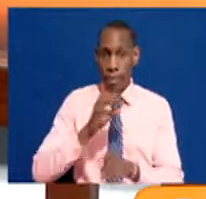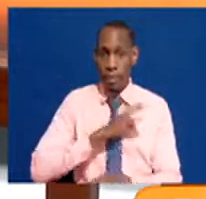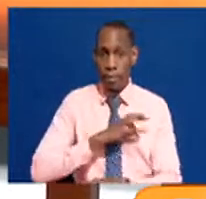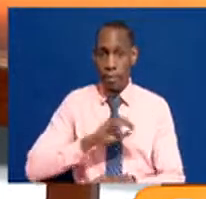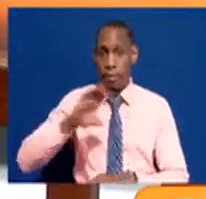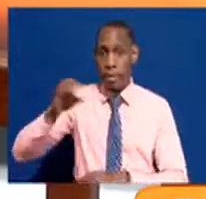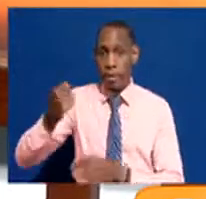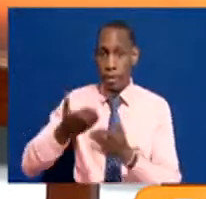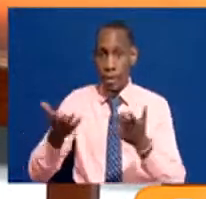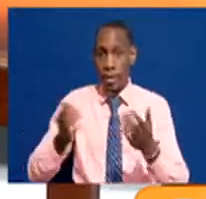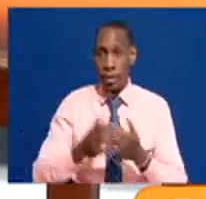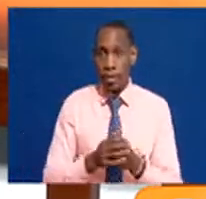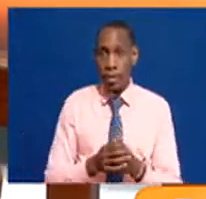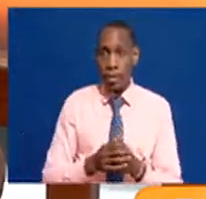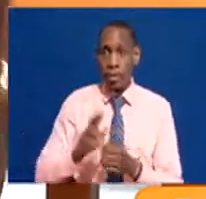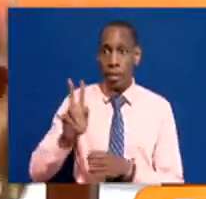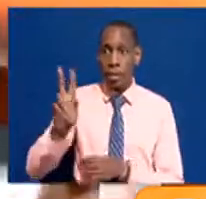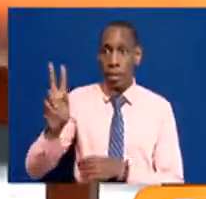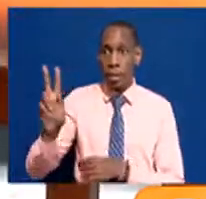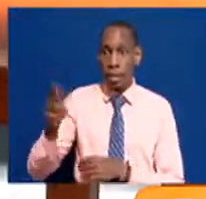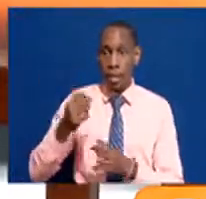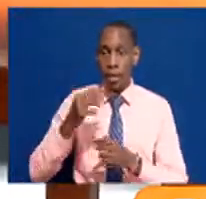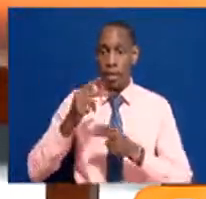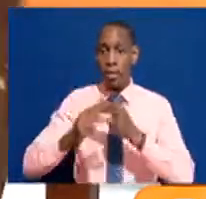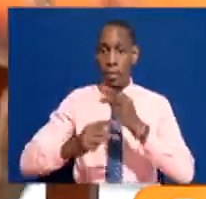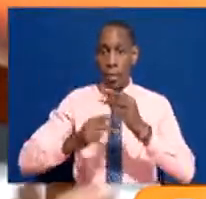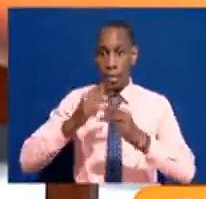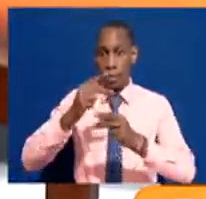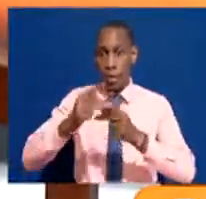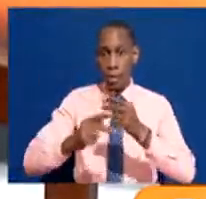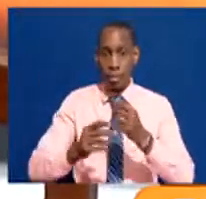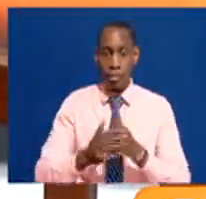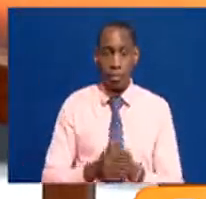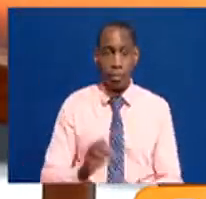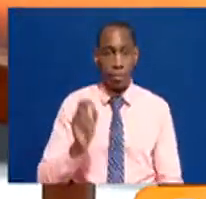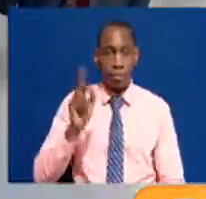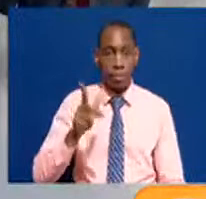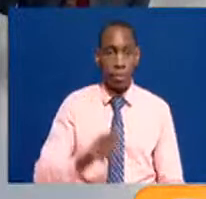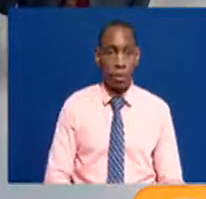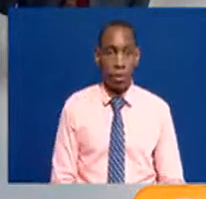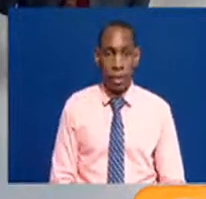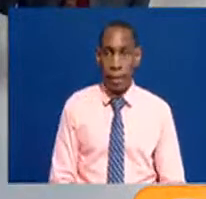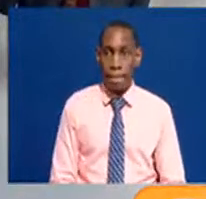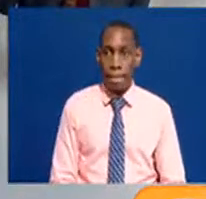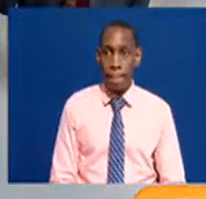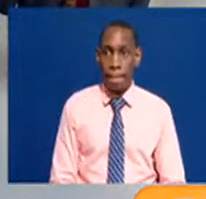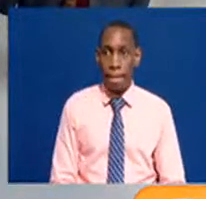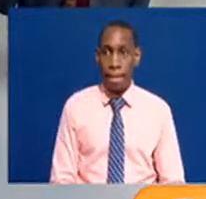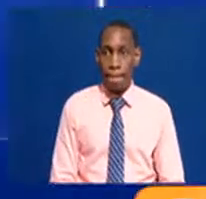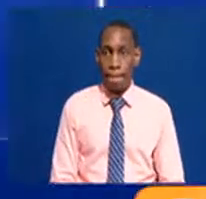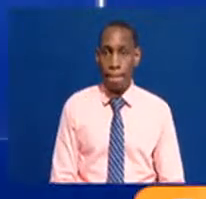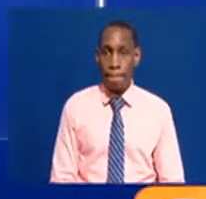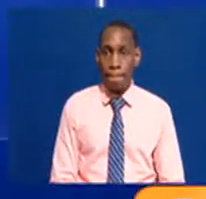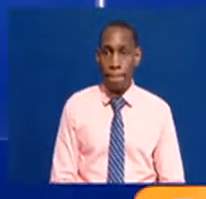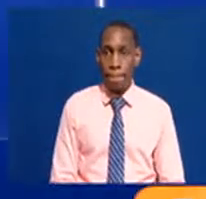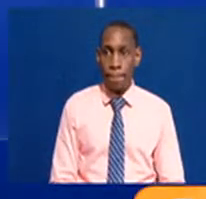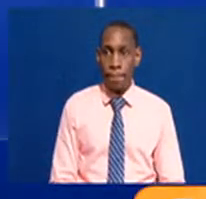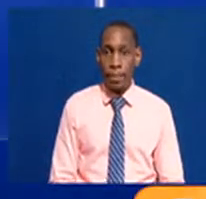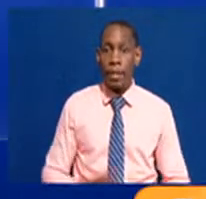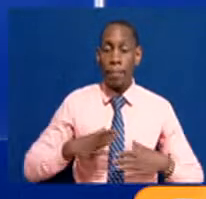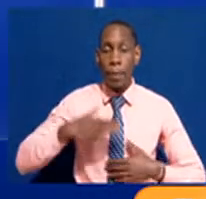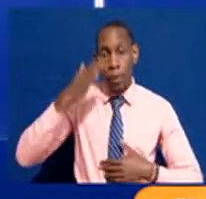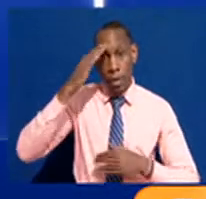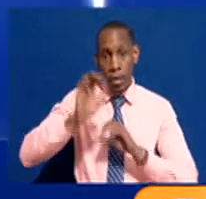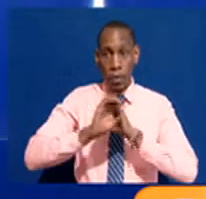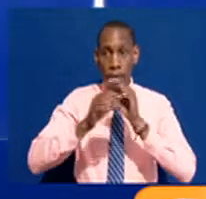those counties, our Kenya, you see it progressing. Mm. Yeah. Okay, Mbogwa Sir says, as citizens, we know very